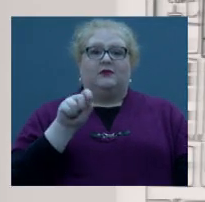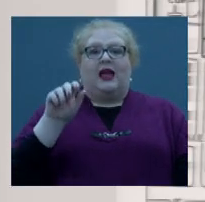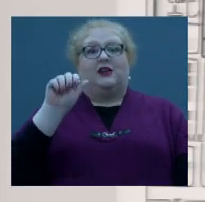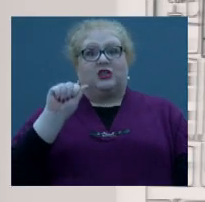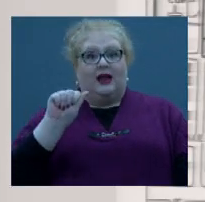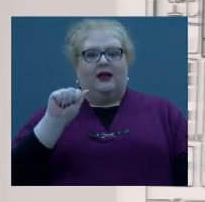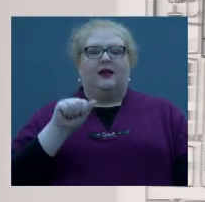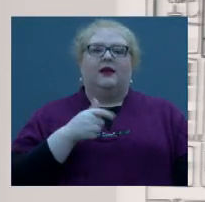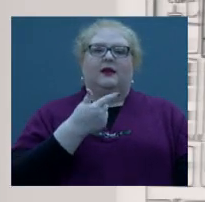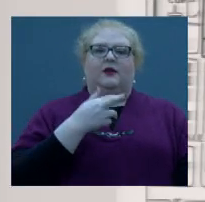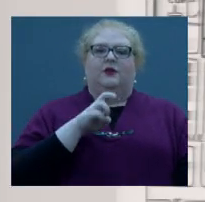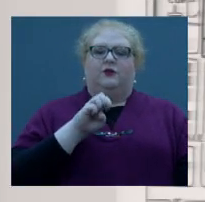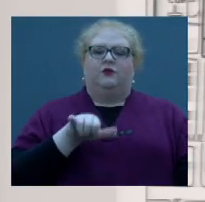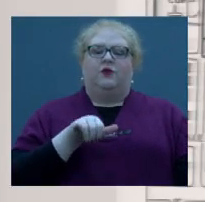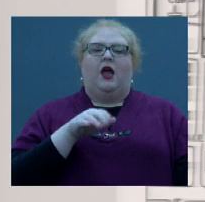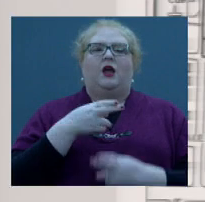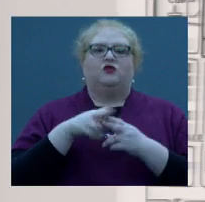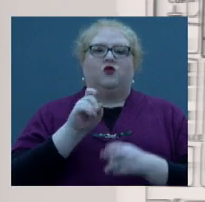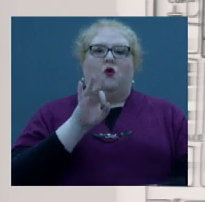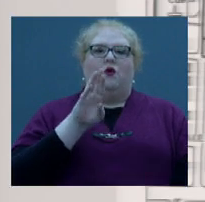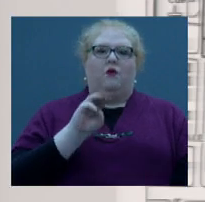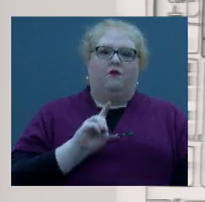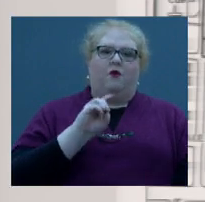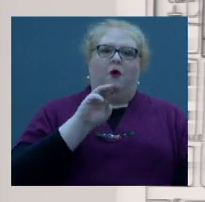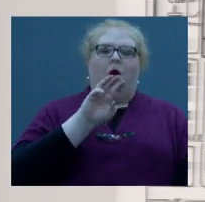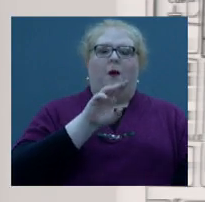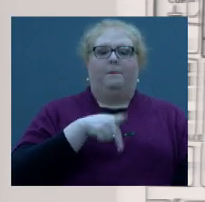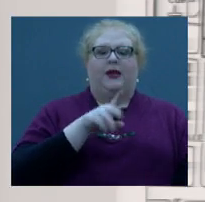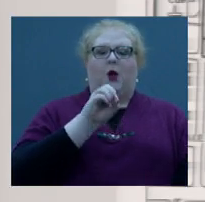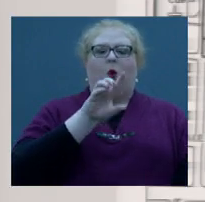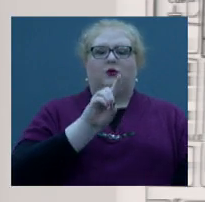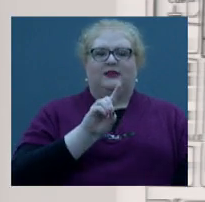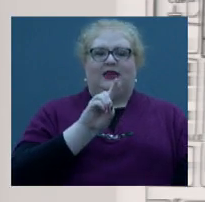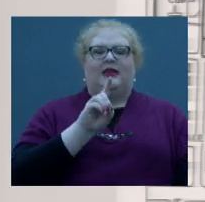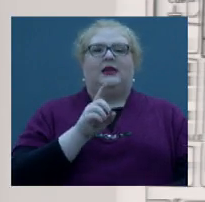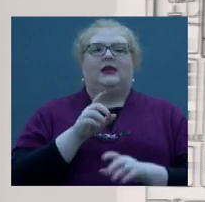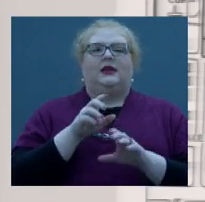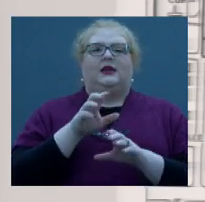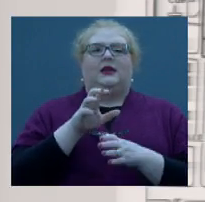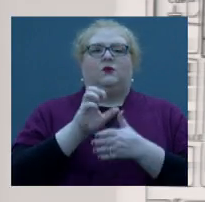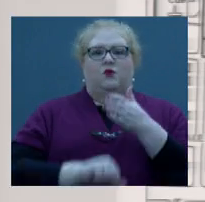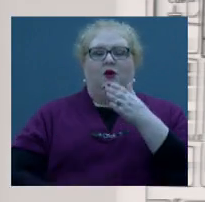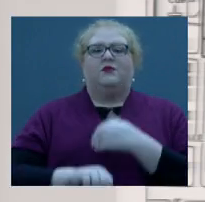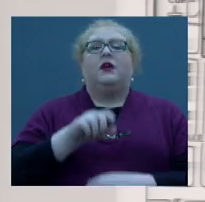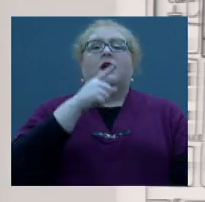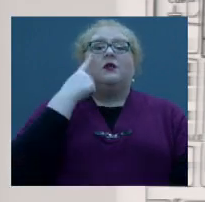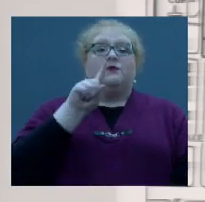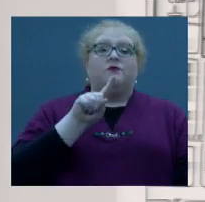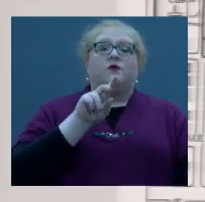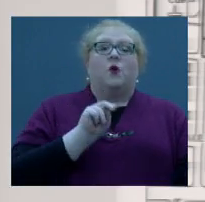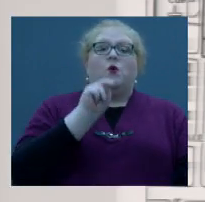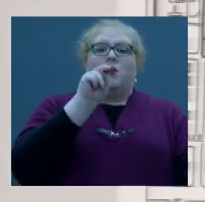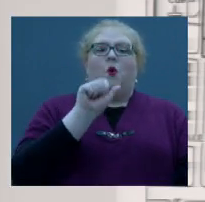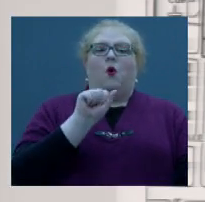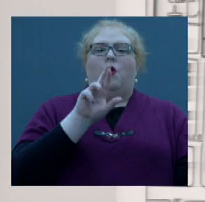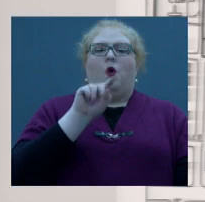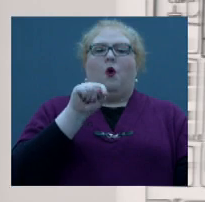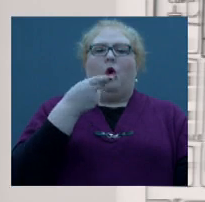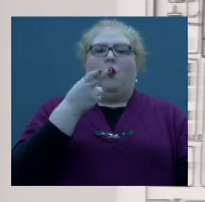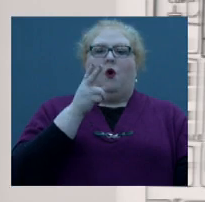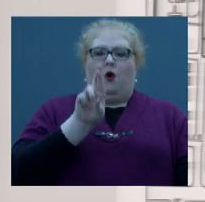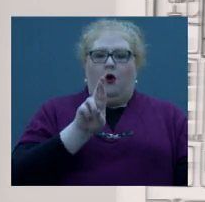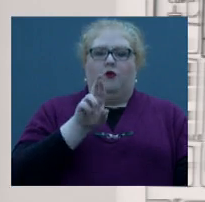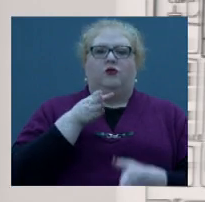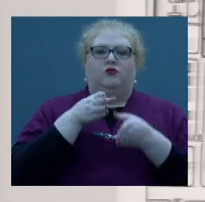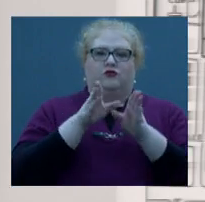Z-6912-A, Gray short form POD revocation, located at 2001 North Arthur Street. Staff recommends approval